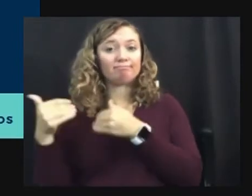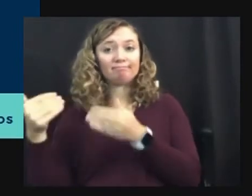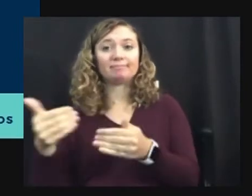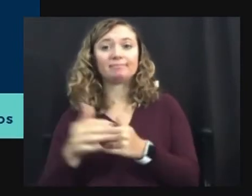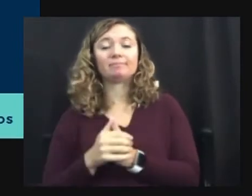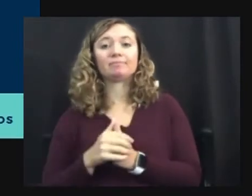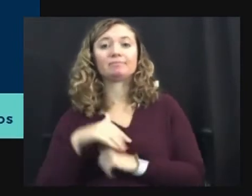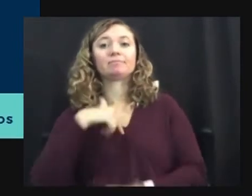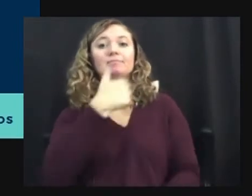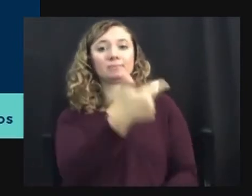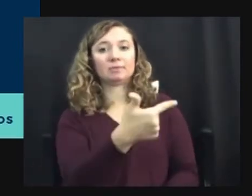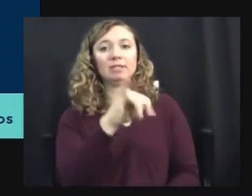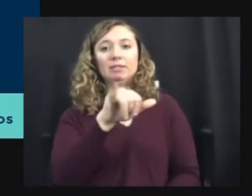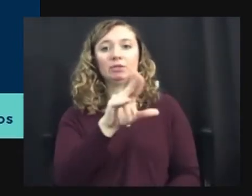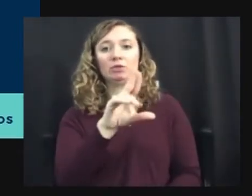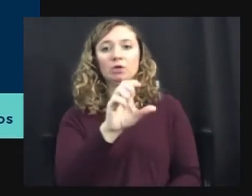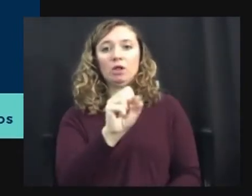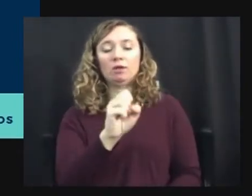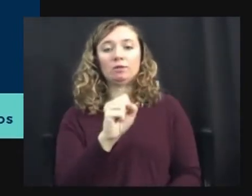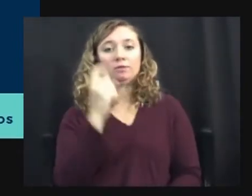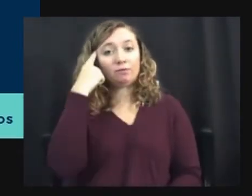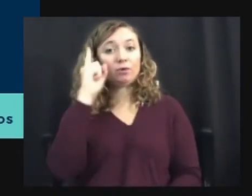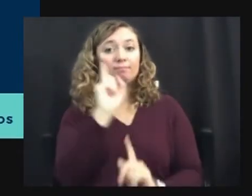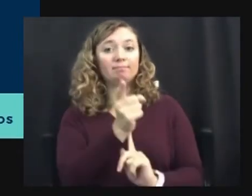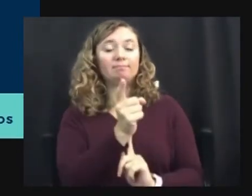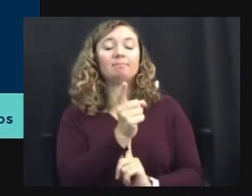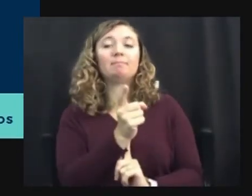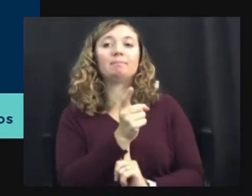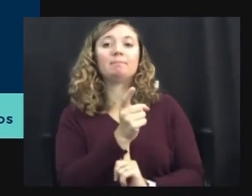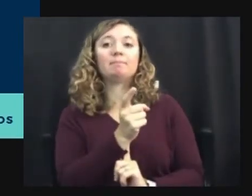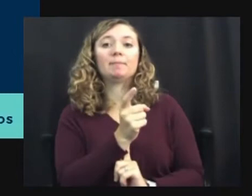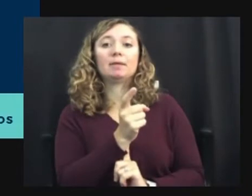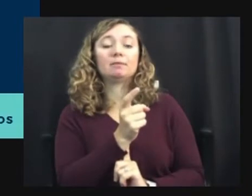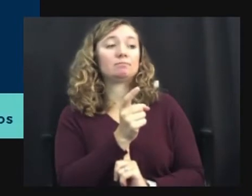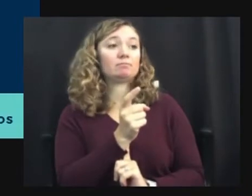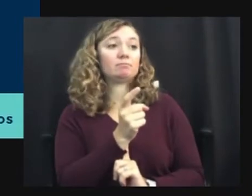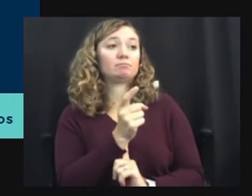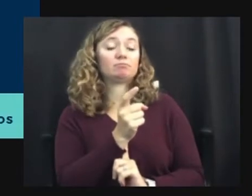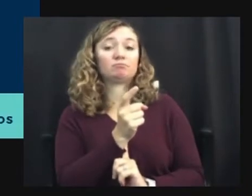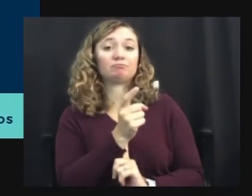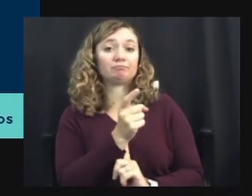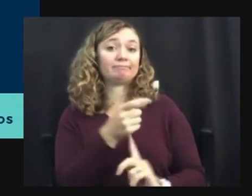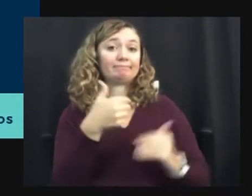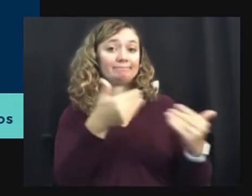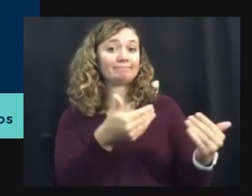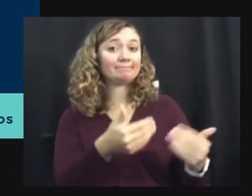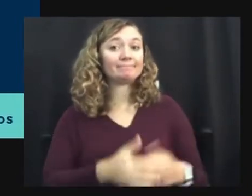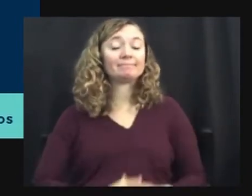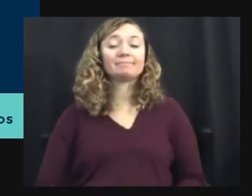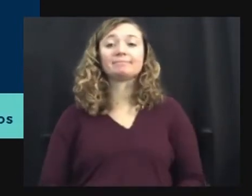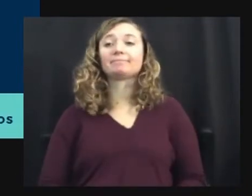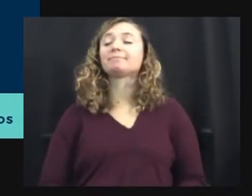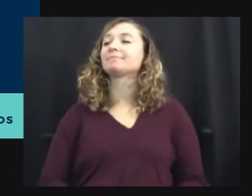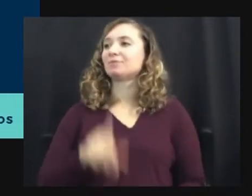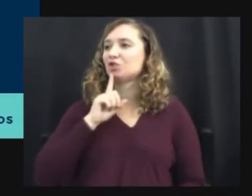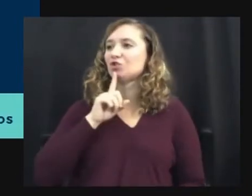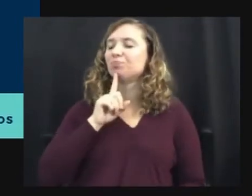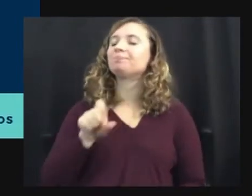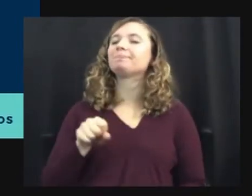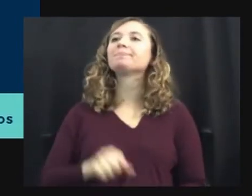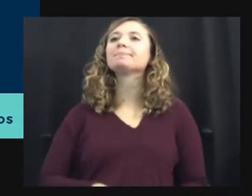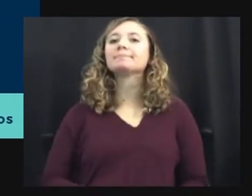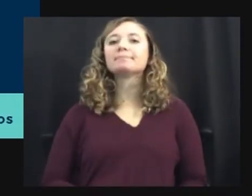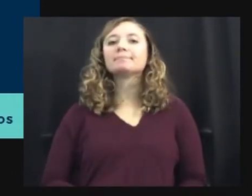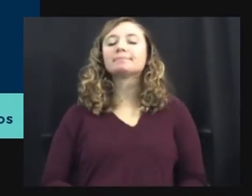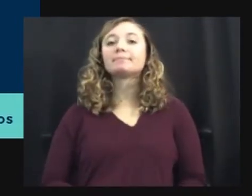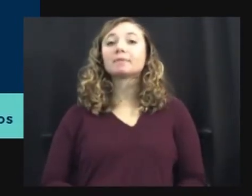to Jules for a minute. You want to take over, Jules? Sure. Thanks, Tara. So